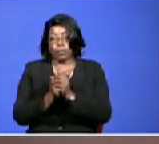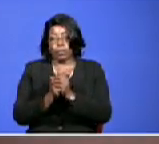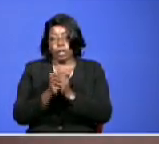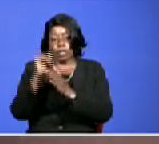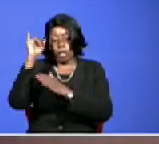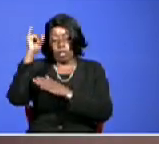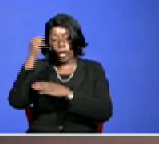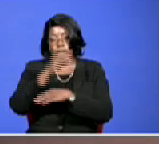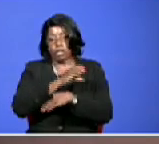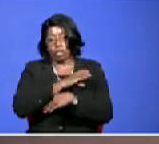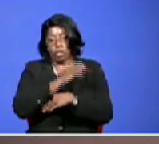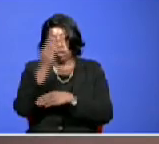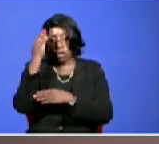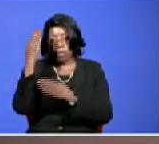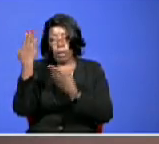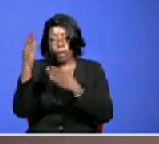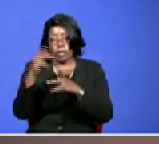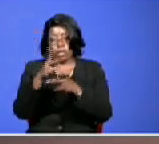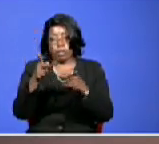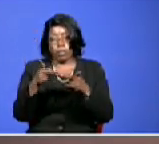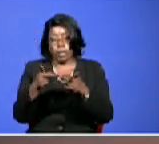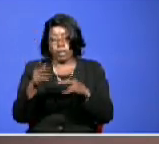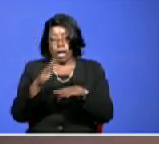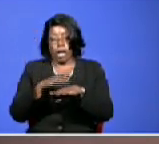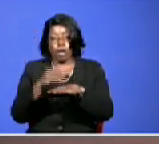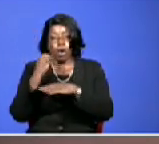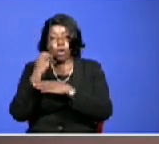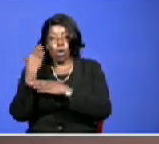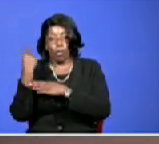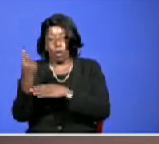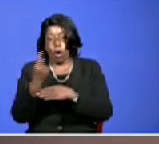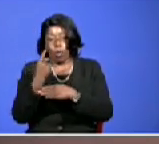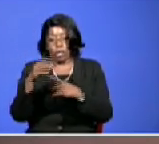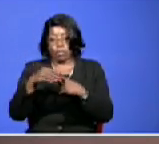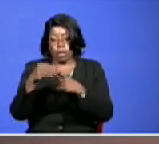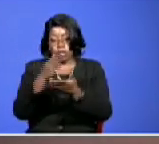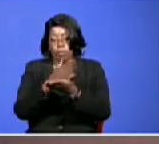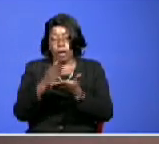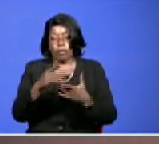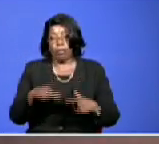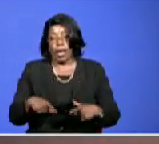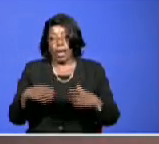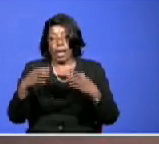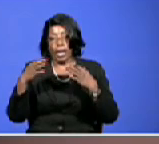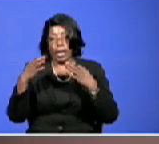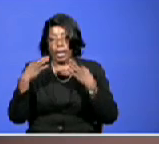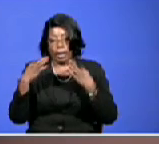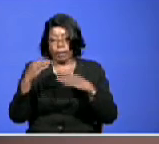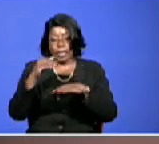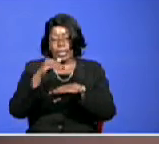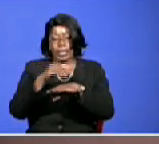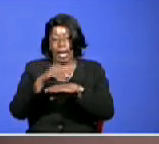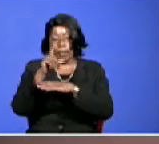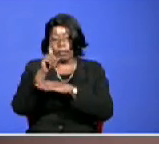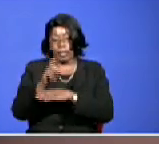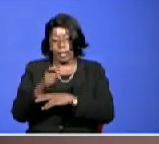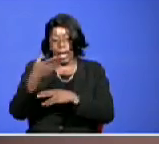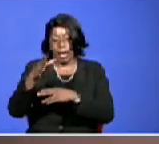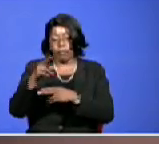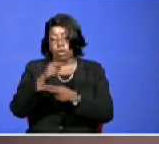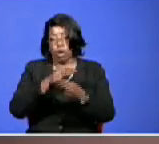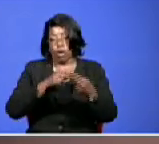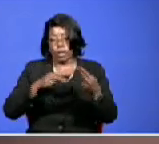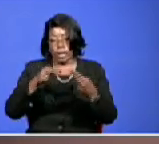here. As you know, the Bahamas is a place I call home. It's always been a special part of my life. During this time of need after Hurricane